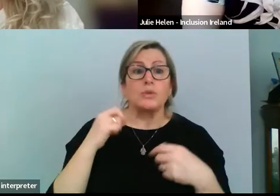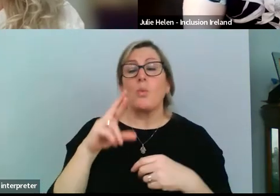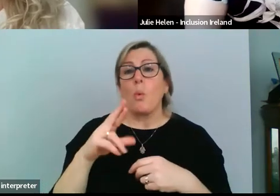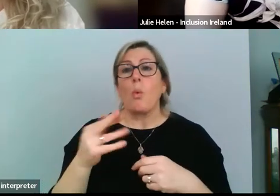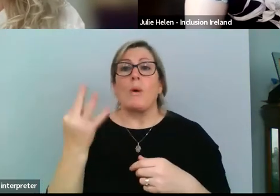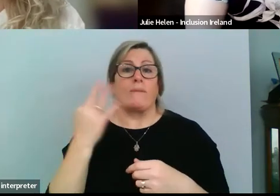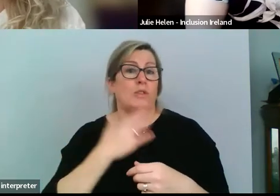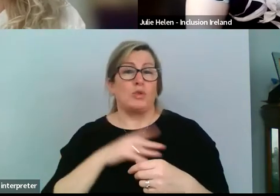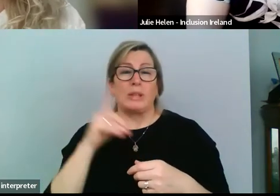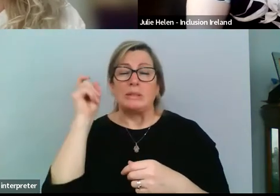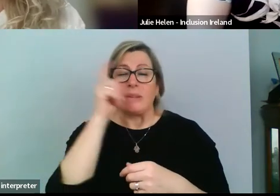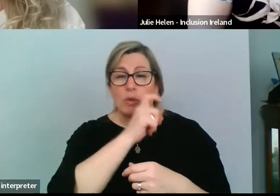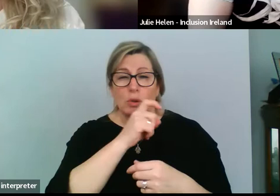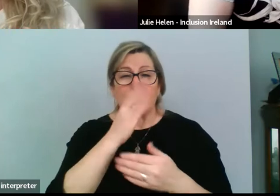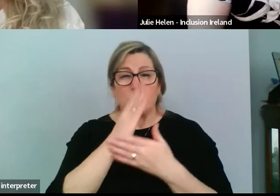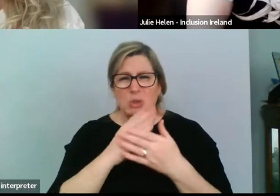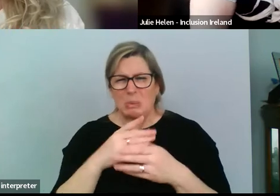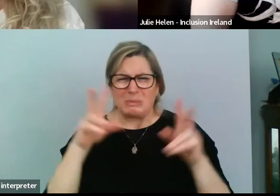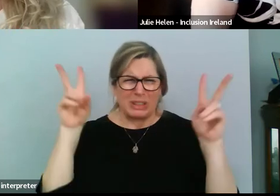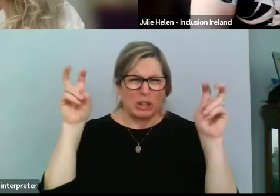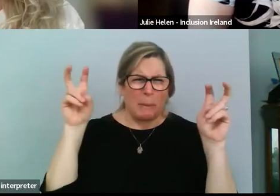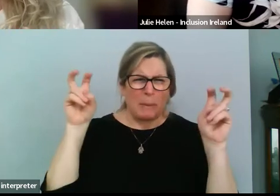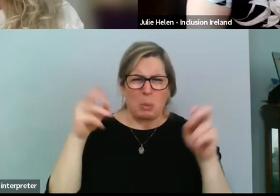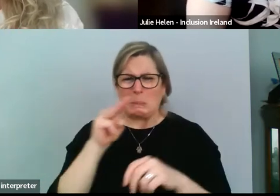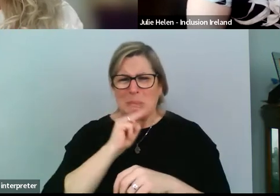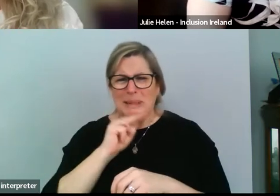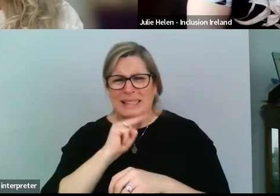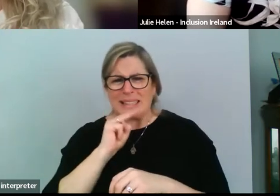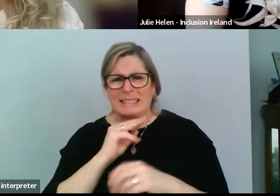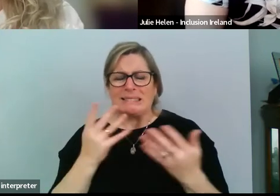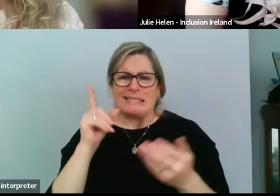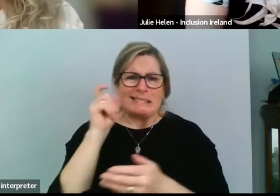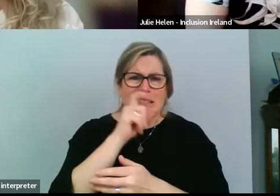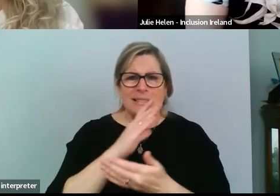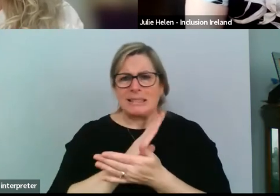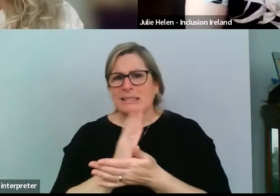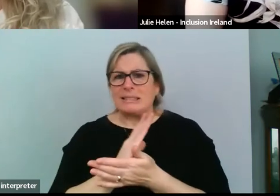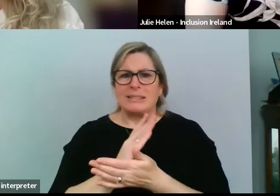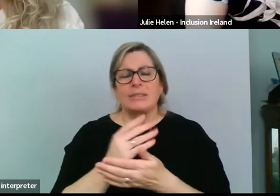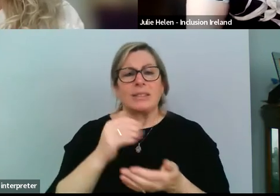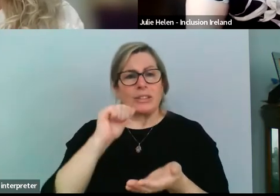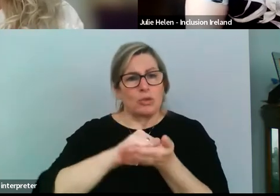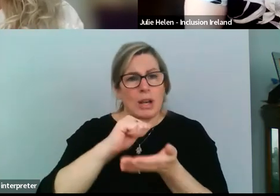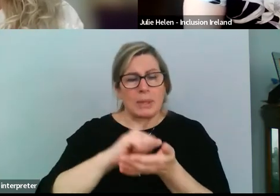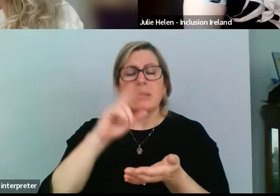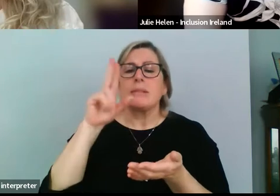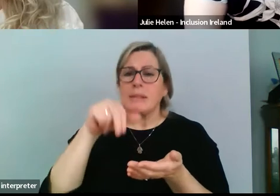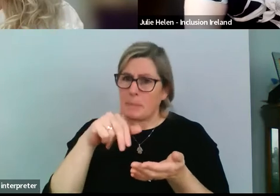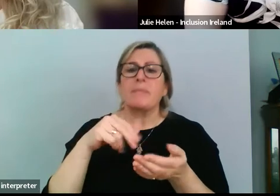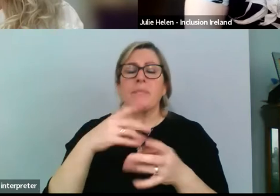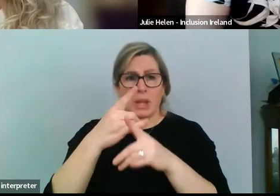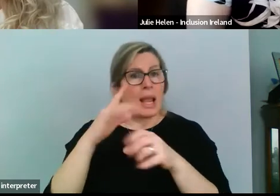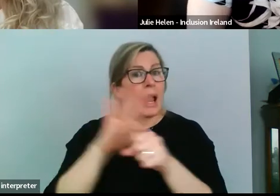just having difficulty with some of the terminology or language within a document. It can be such a help